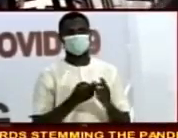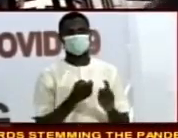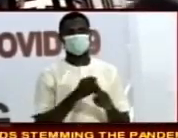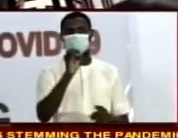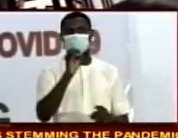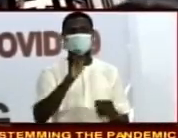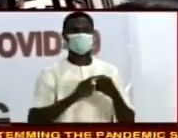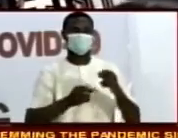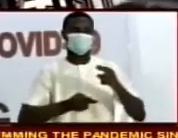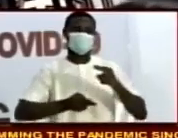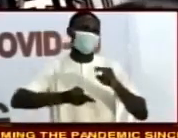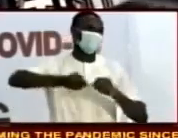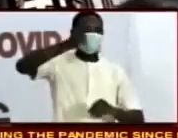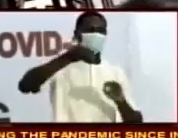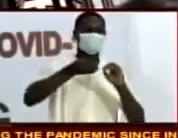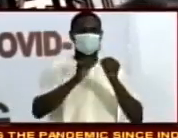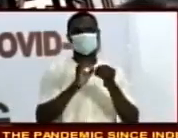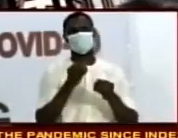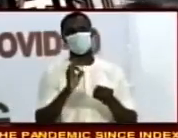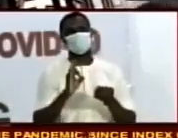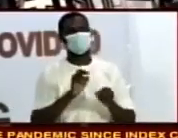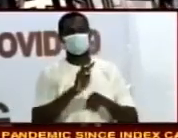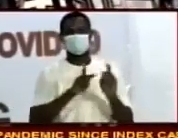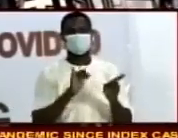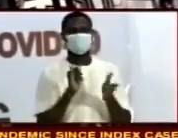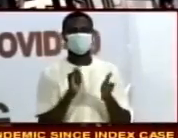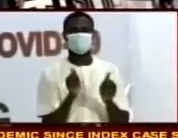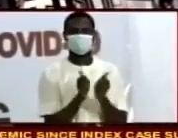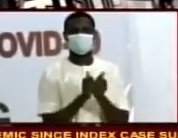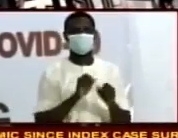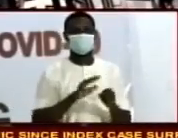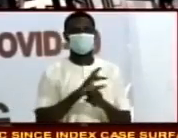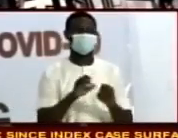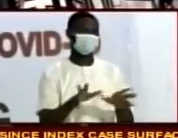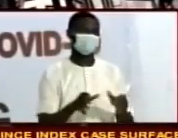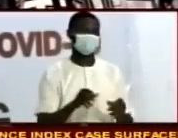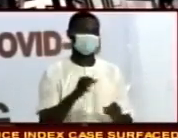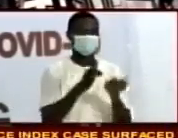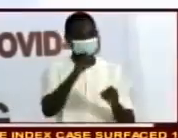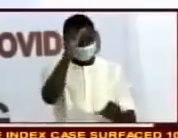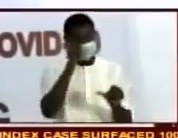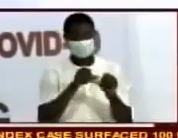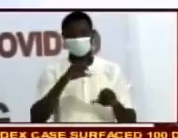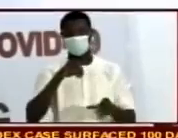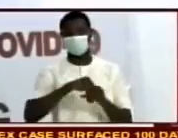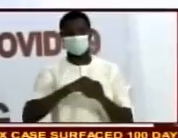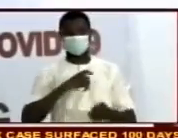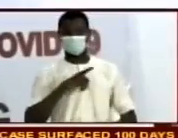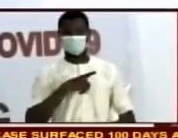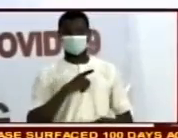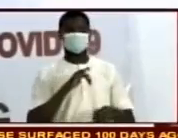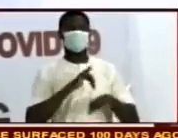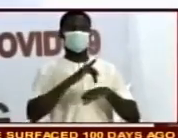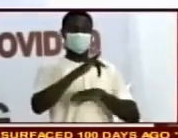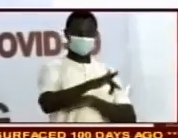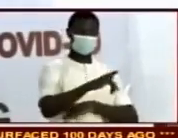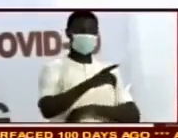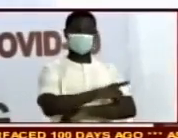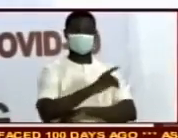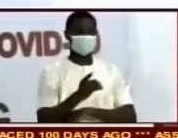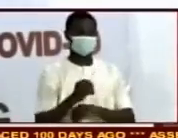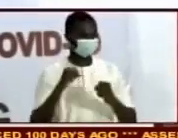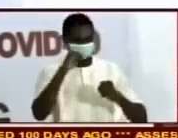of cases, so they're catching up. It was the same in Lagos. If you remember, in the very early days, it was a bit of a struggle. Then they normalized